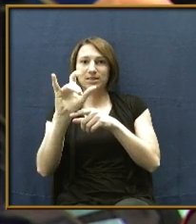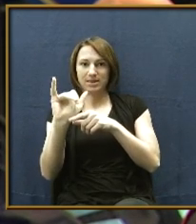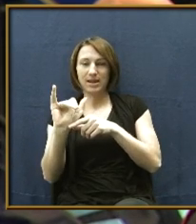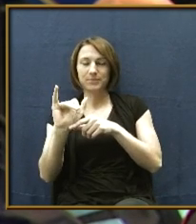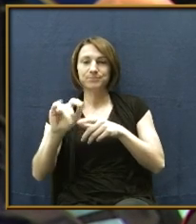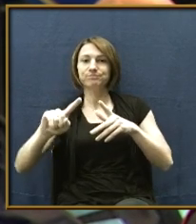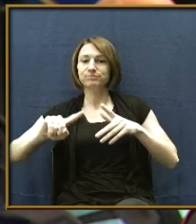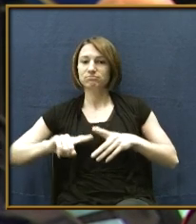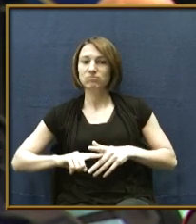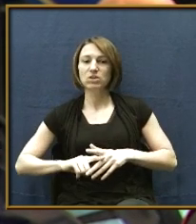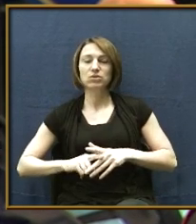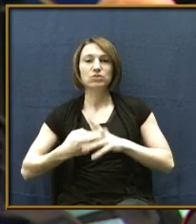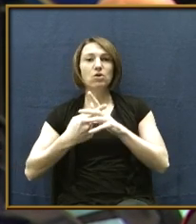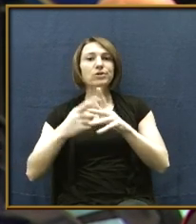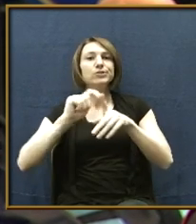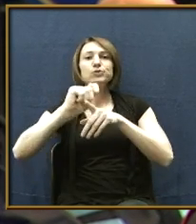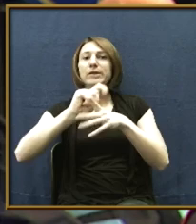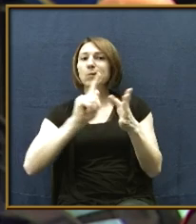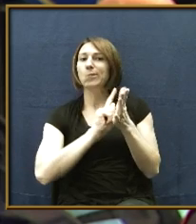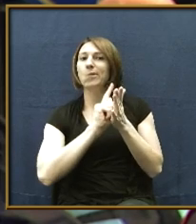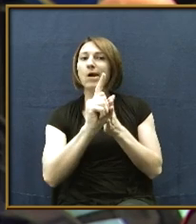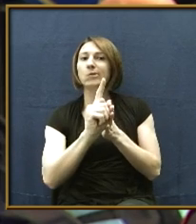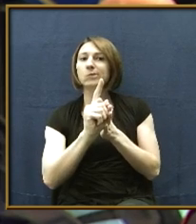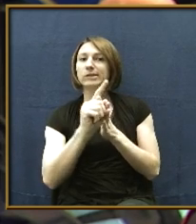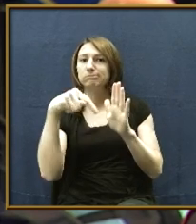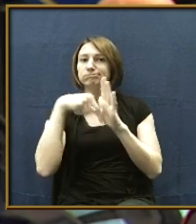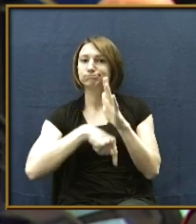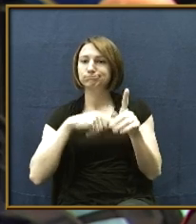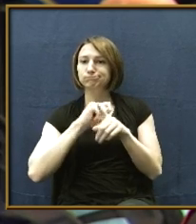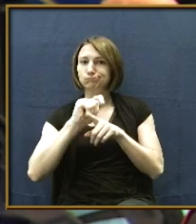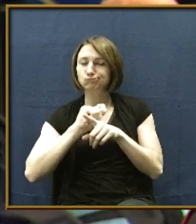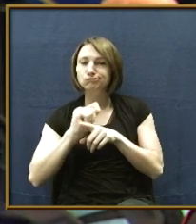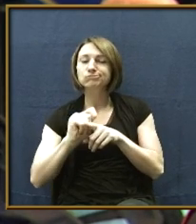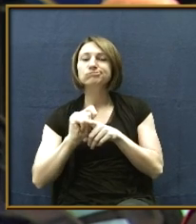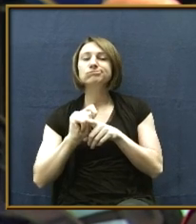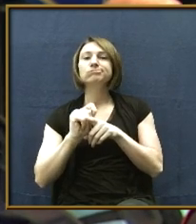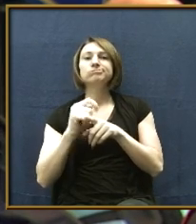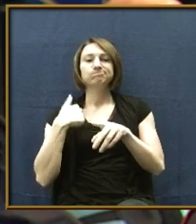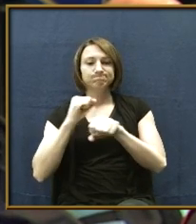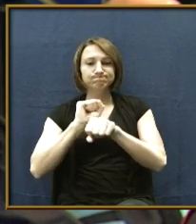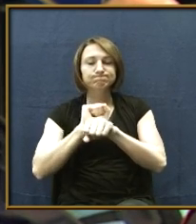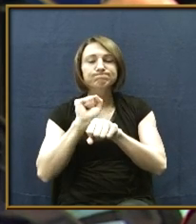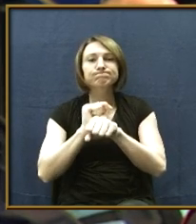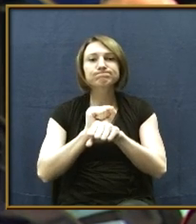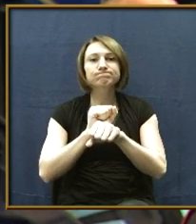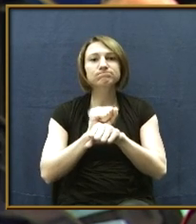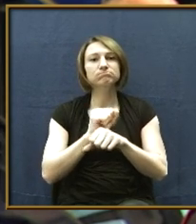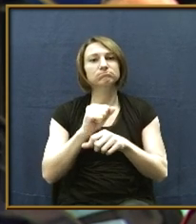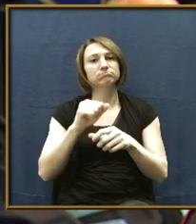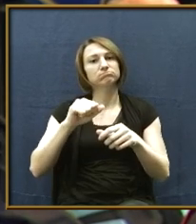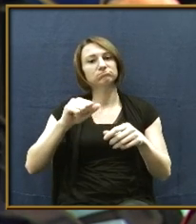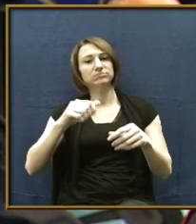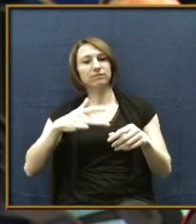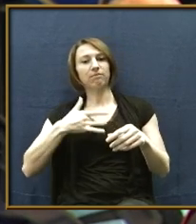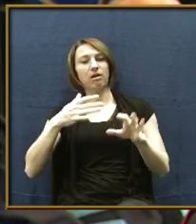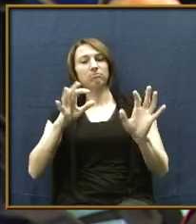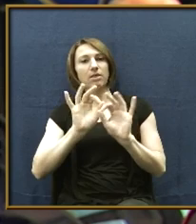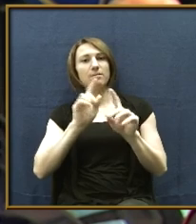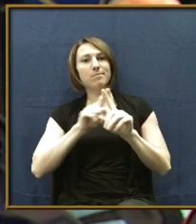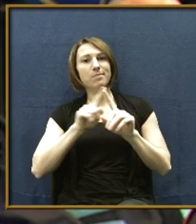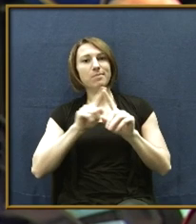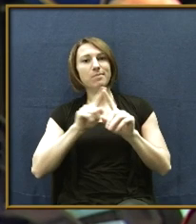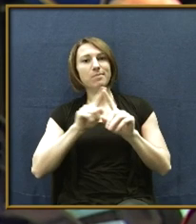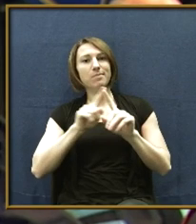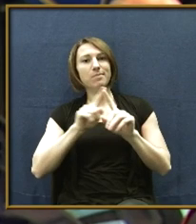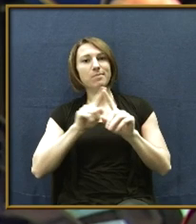a week-long intensive training in Plano. But I quickly realized that as an 18-year-old, I was holding a great deal